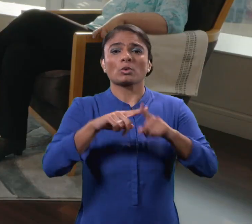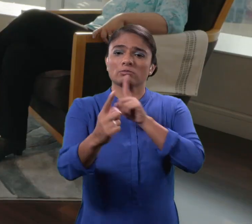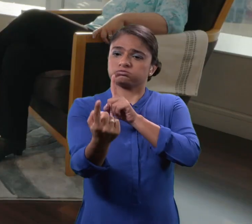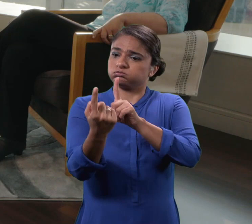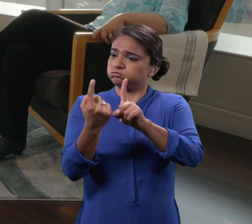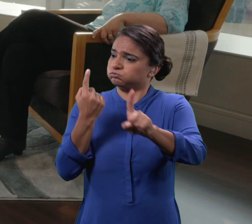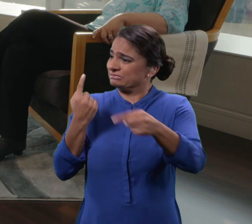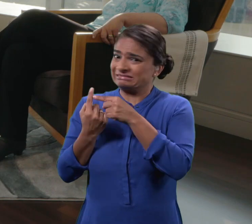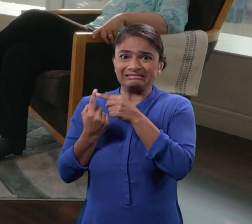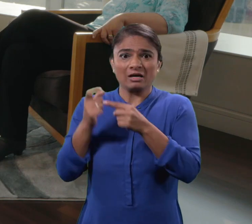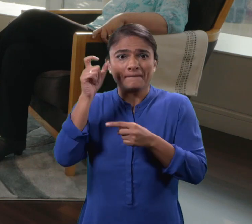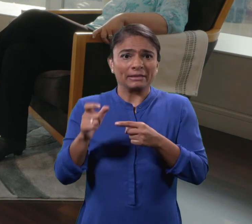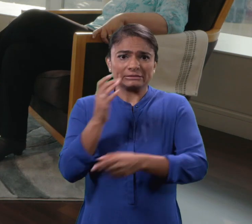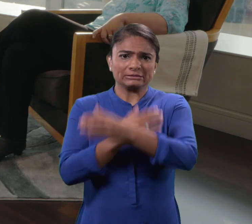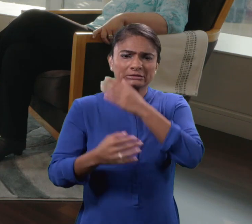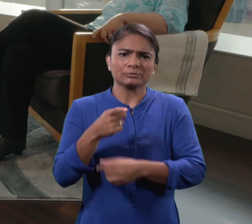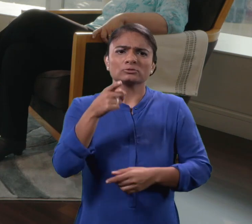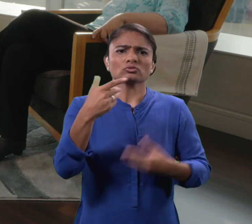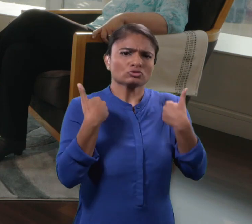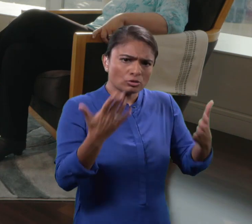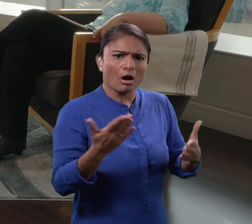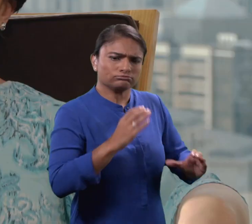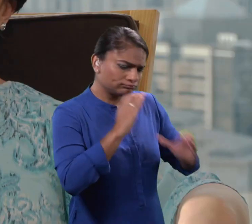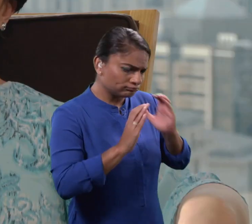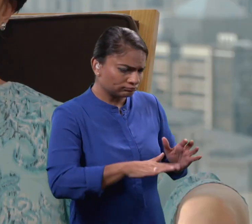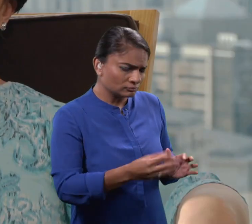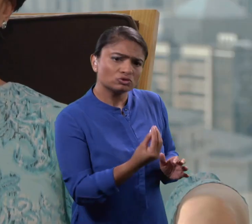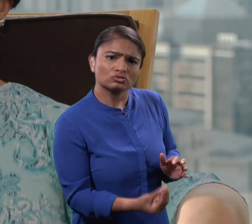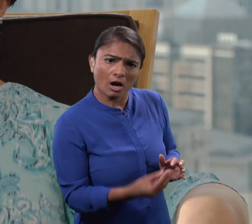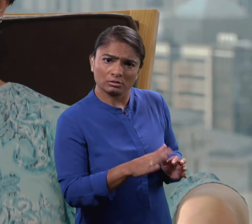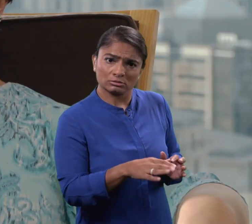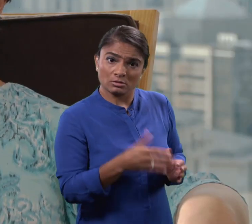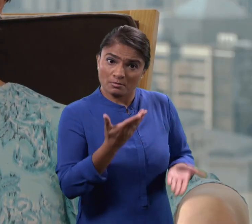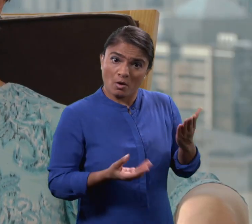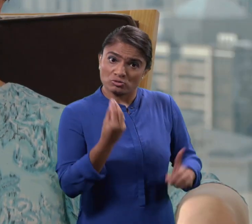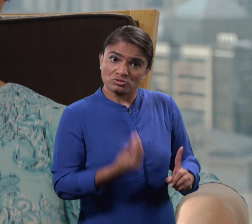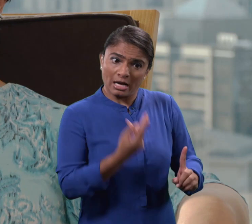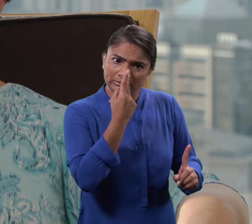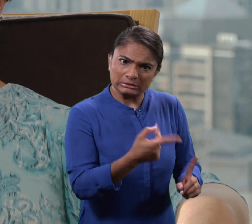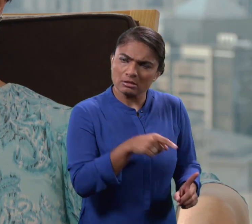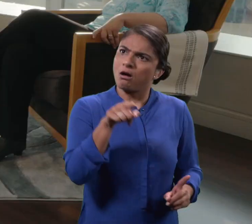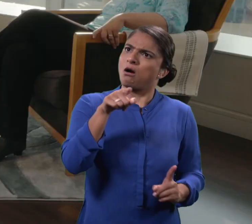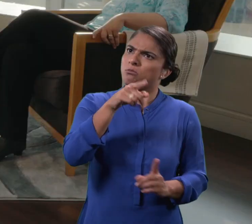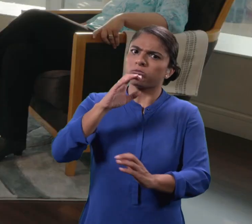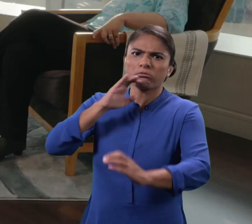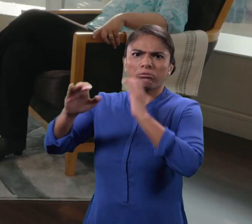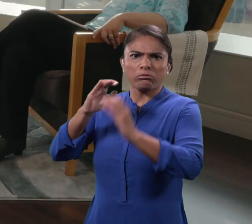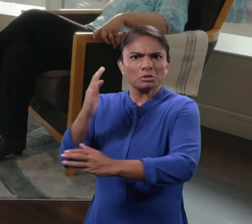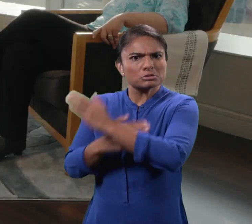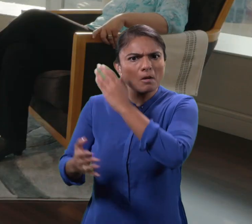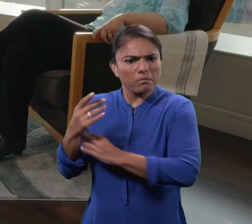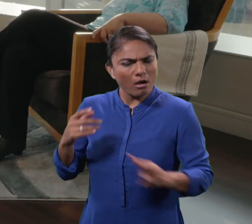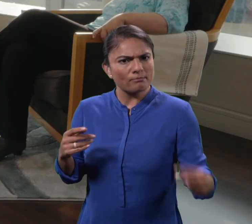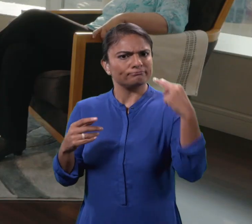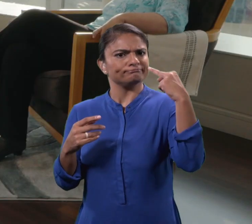walk past a person with a disability and start a conversation with them, because if your child sees that you are having a